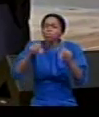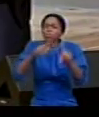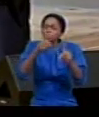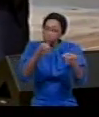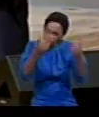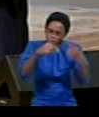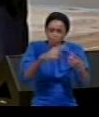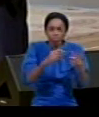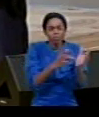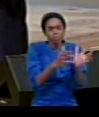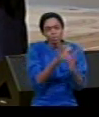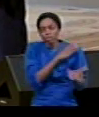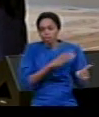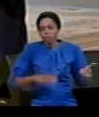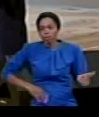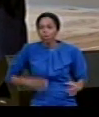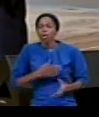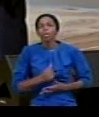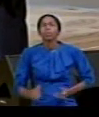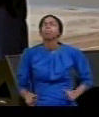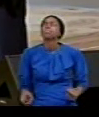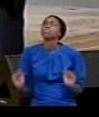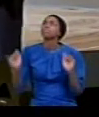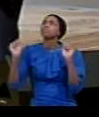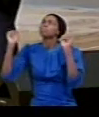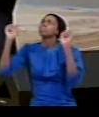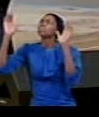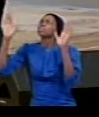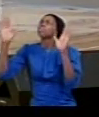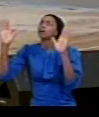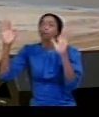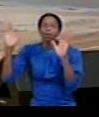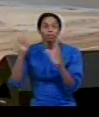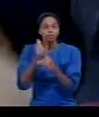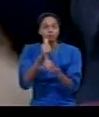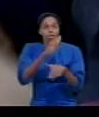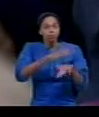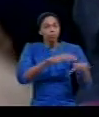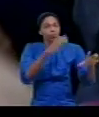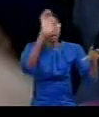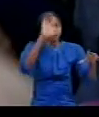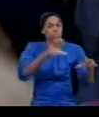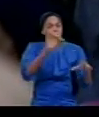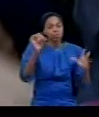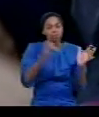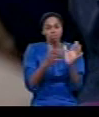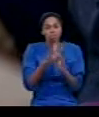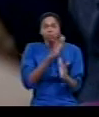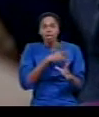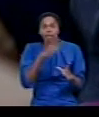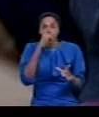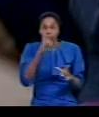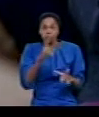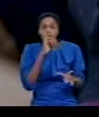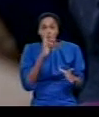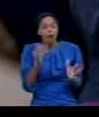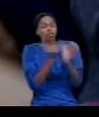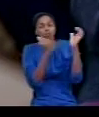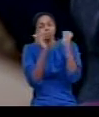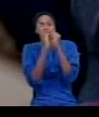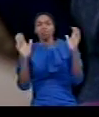Christ and you stretch yourself on the cross of Christ and you're crucified, and you can say, I